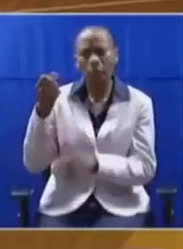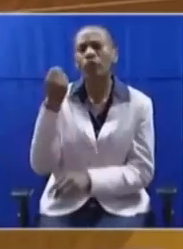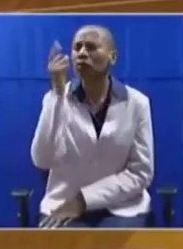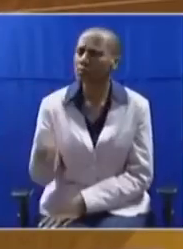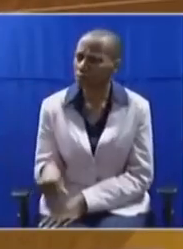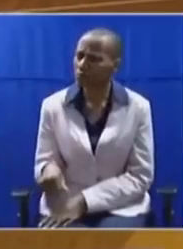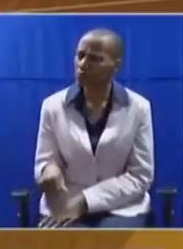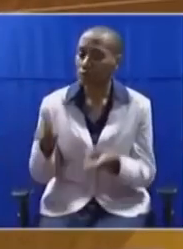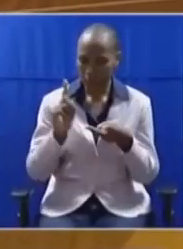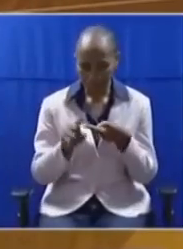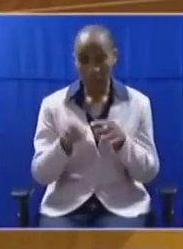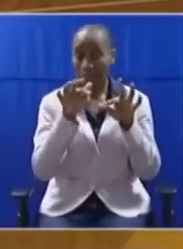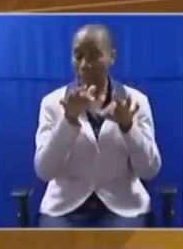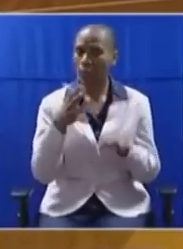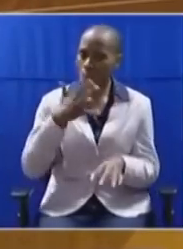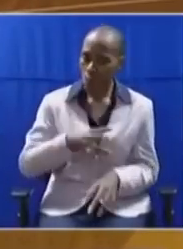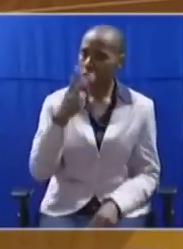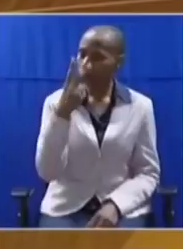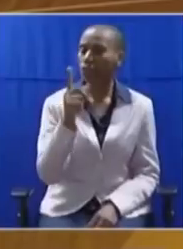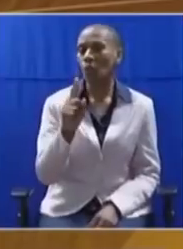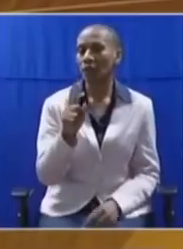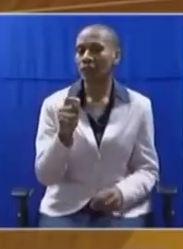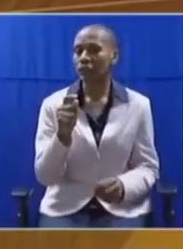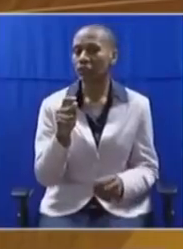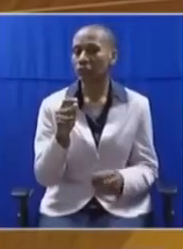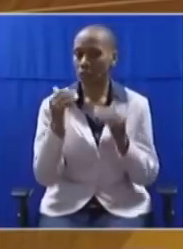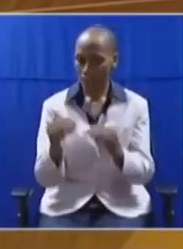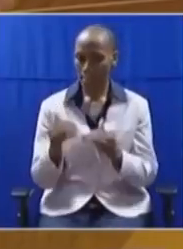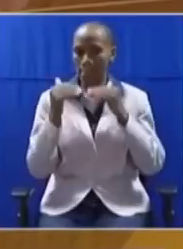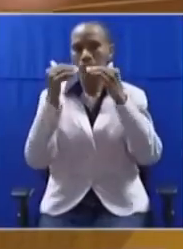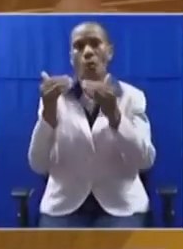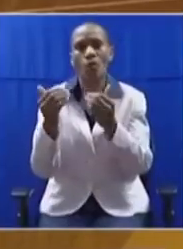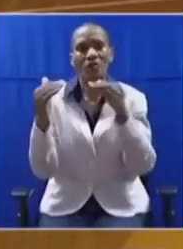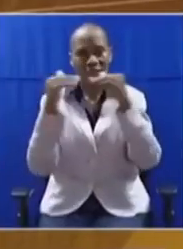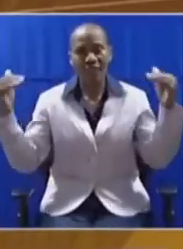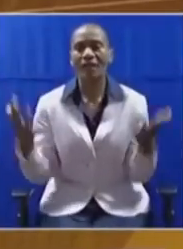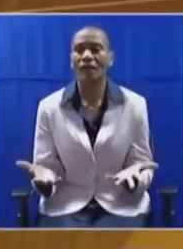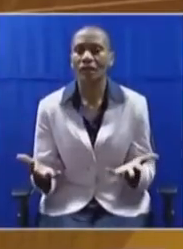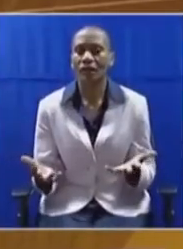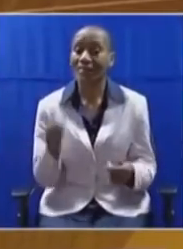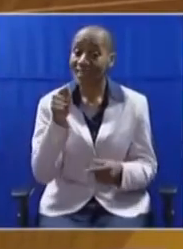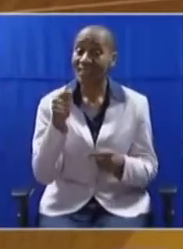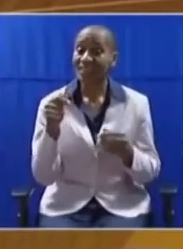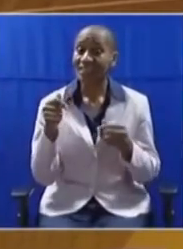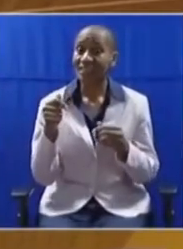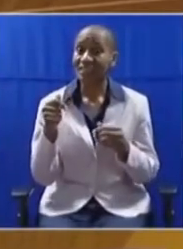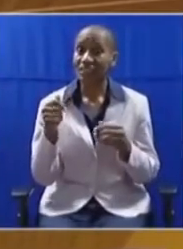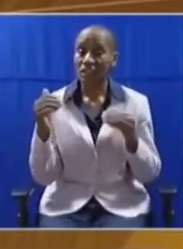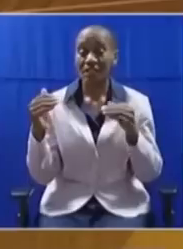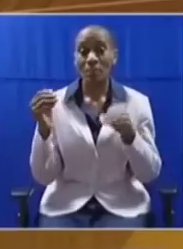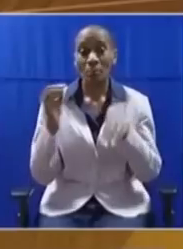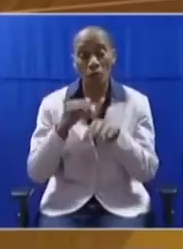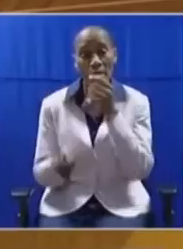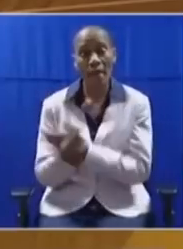they also are people who would like to see justice promoted, they see that as a historical justice that needs to be